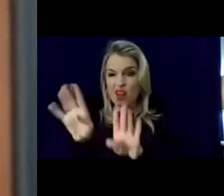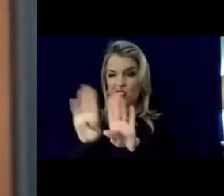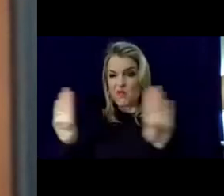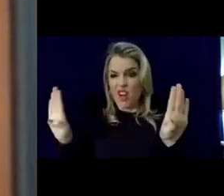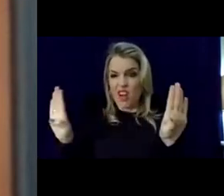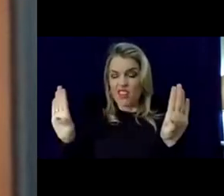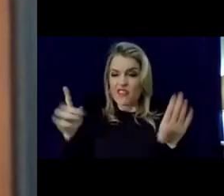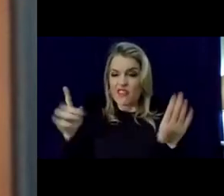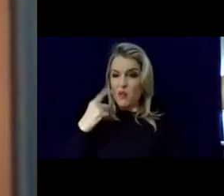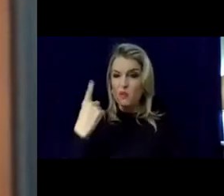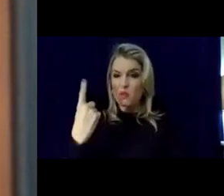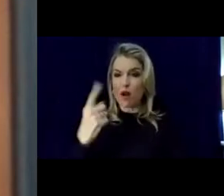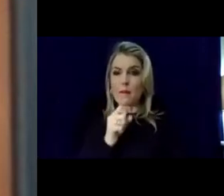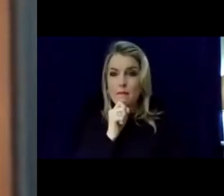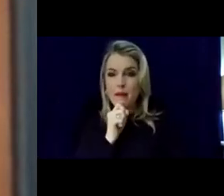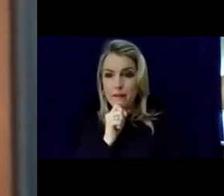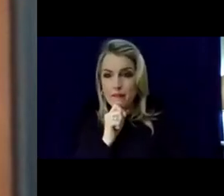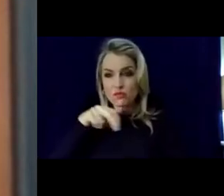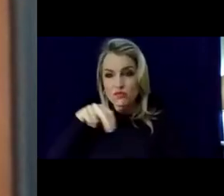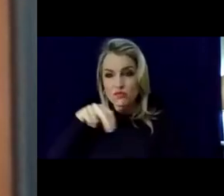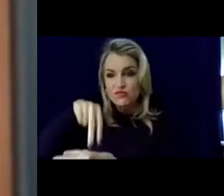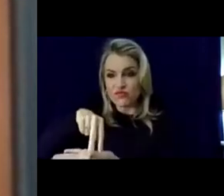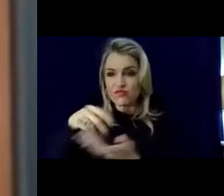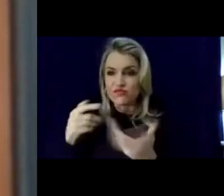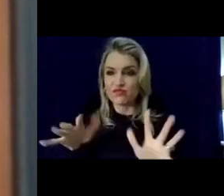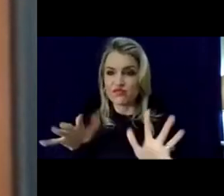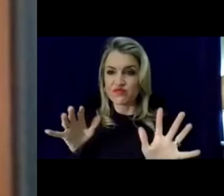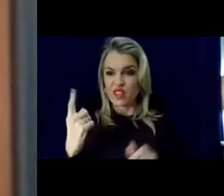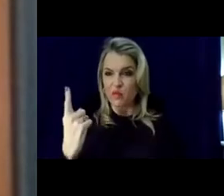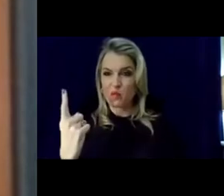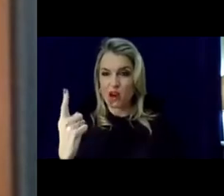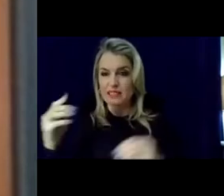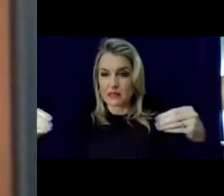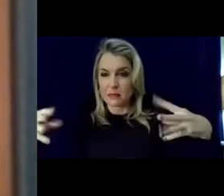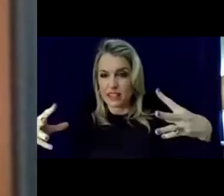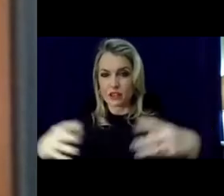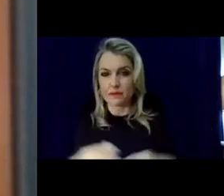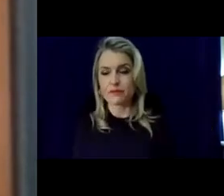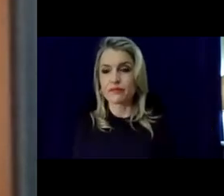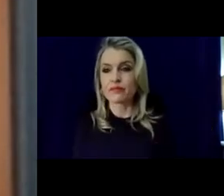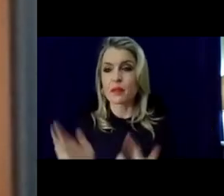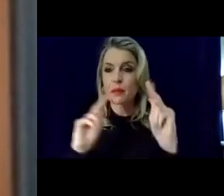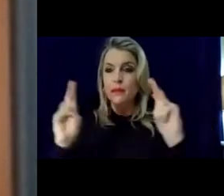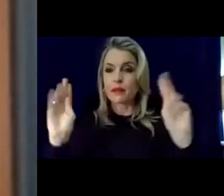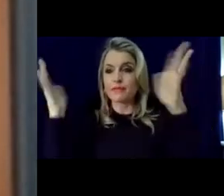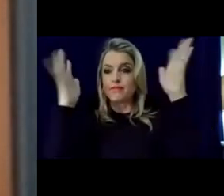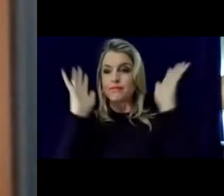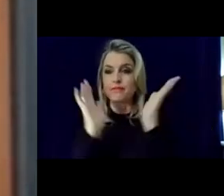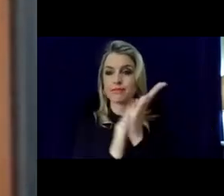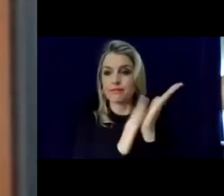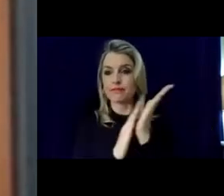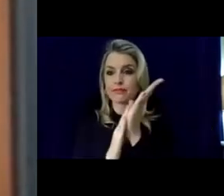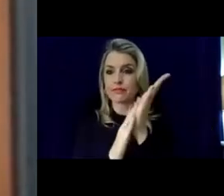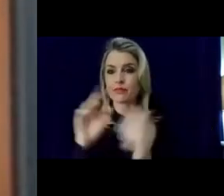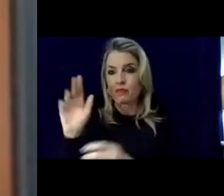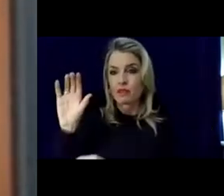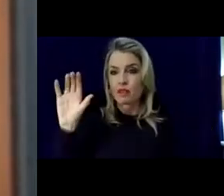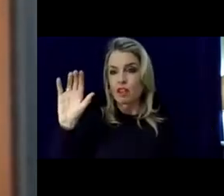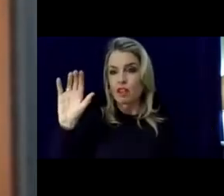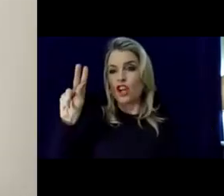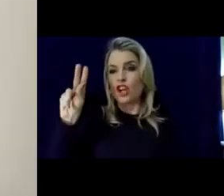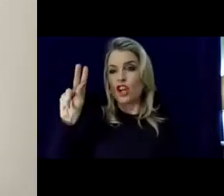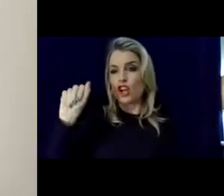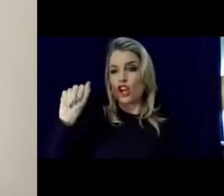one wall for a single microphone stand and a portable speaker. The audience applauds. A shaking teen, Karo, steps up to the